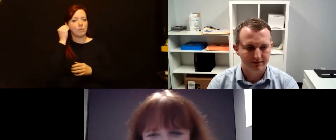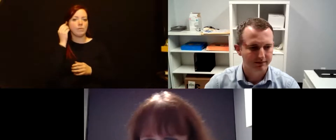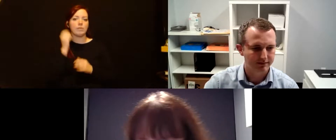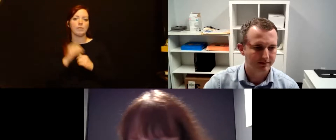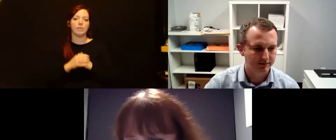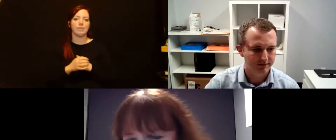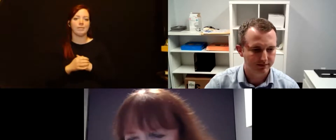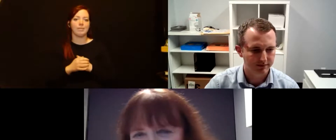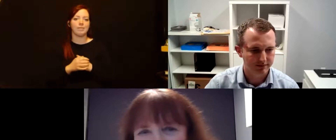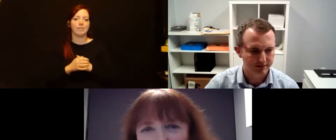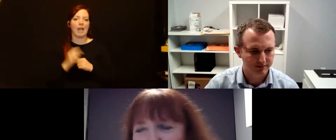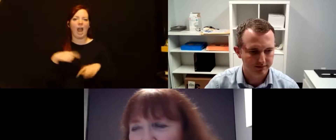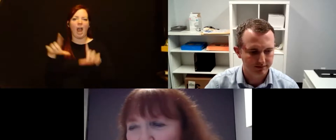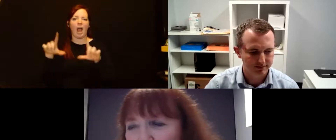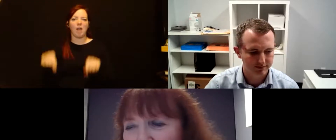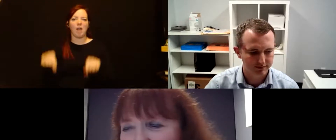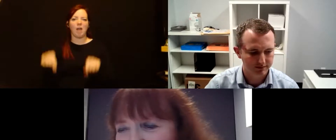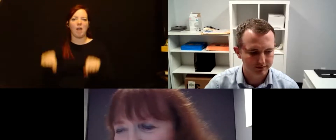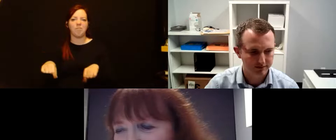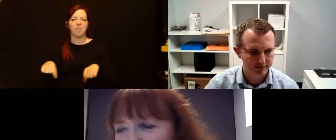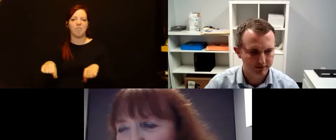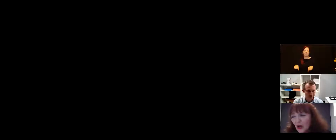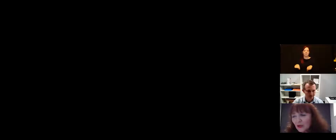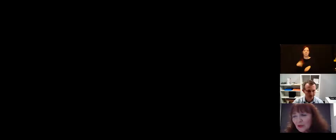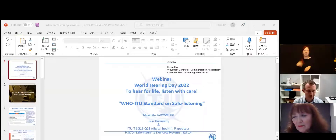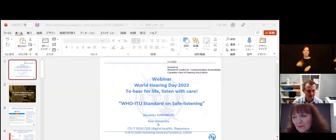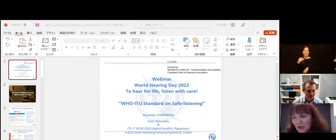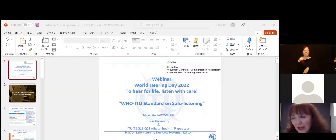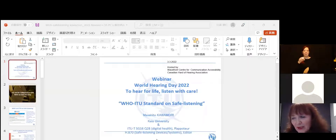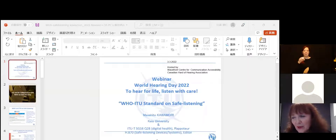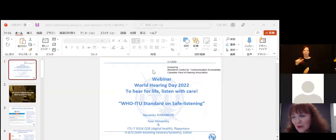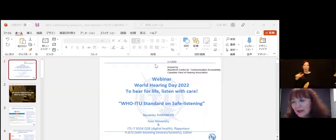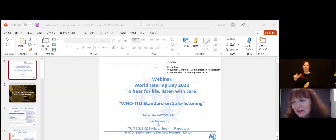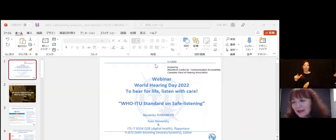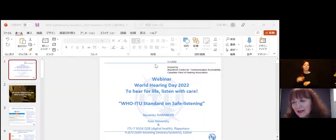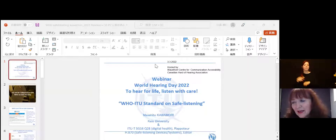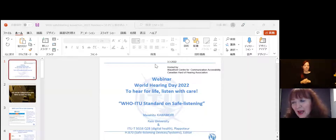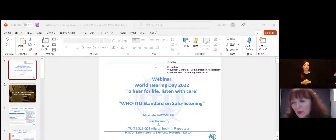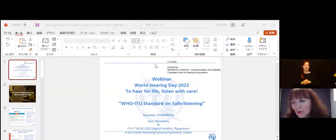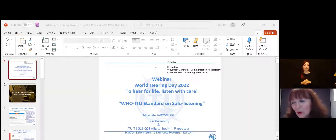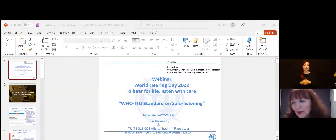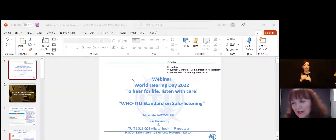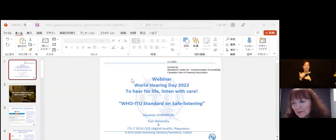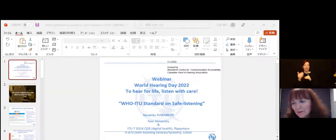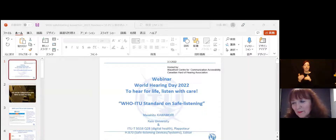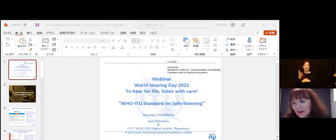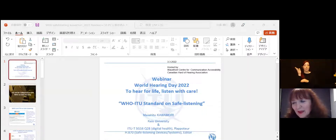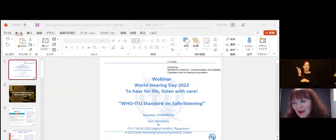we go. Our last presenter is Dr. Masato